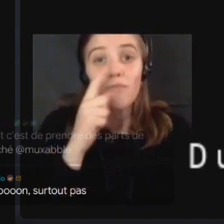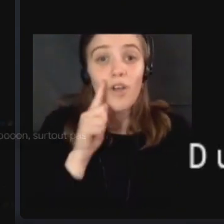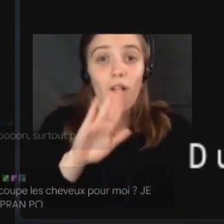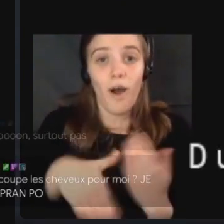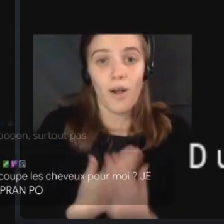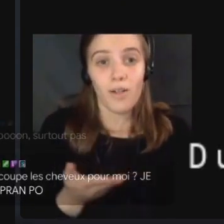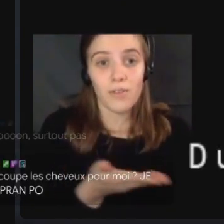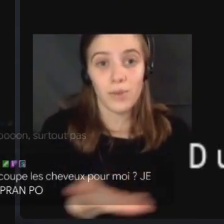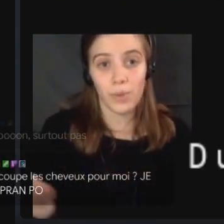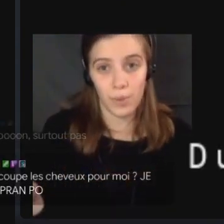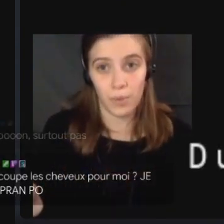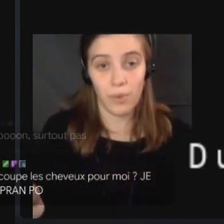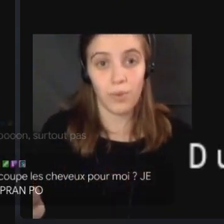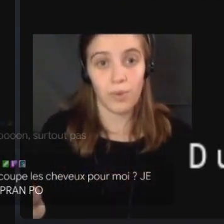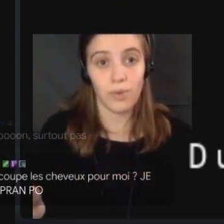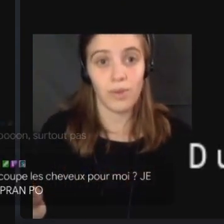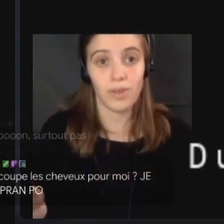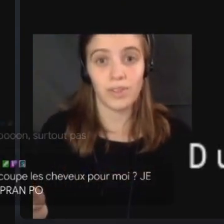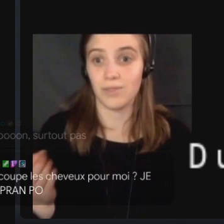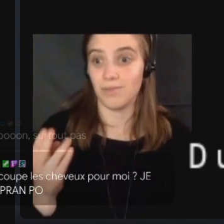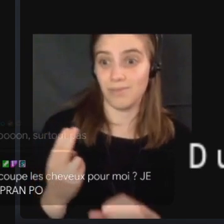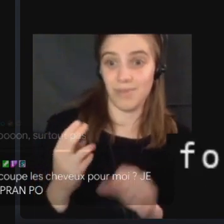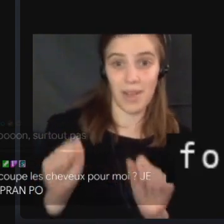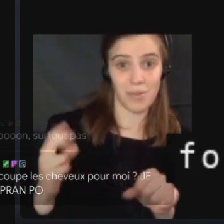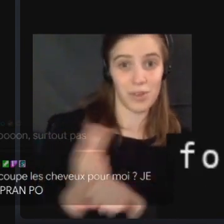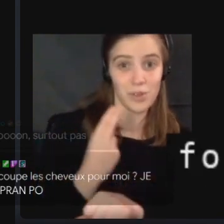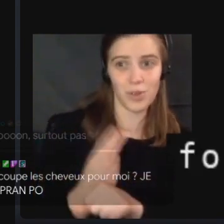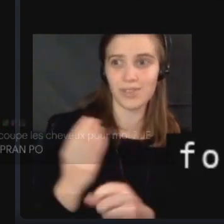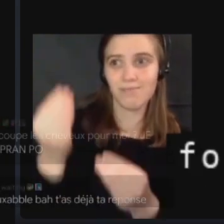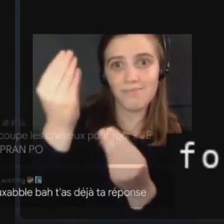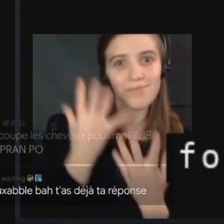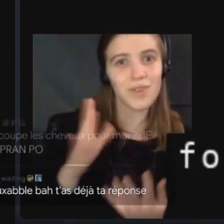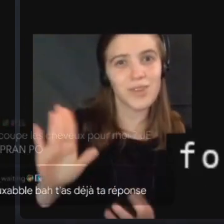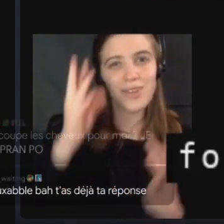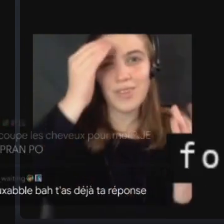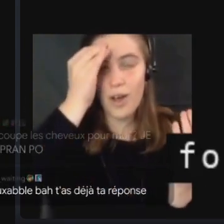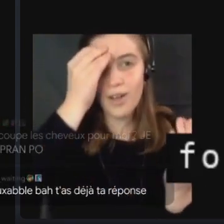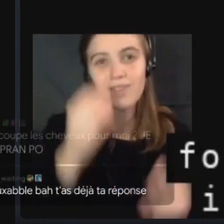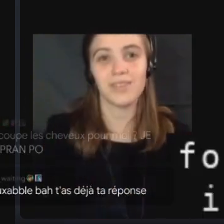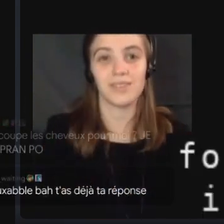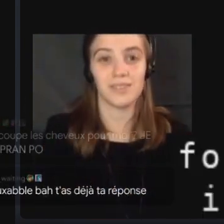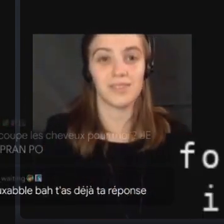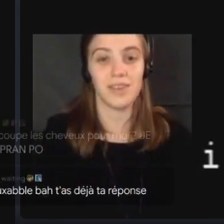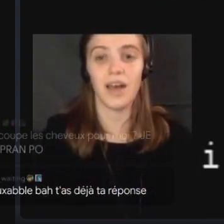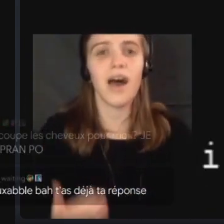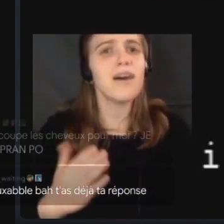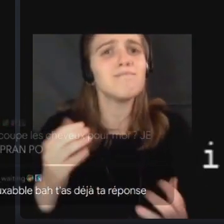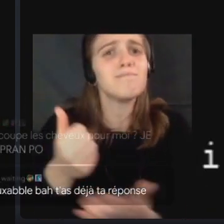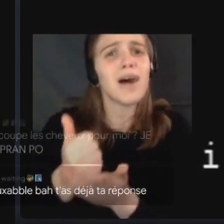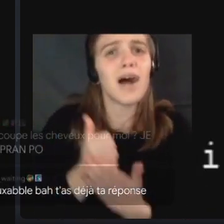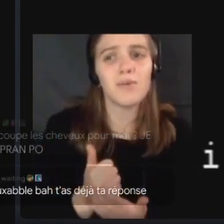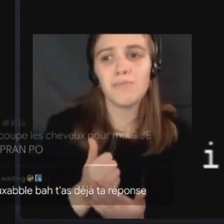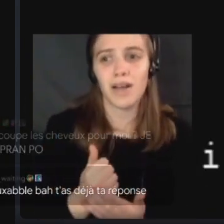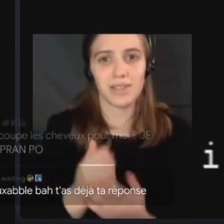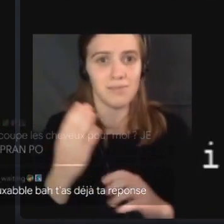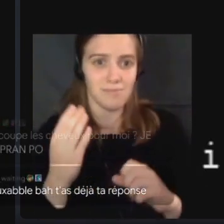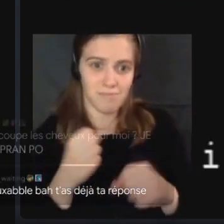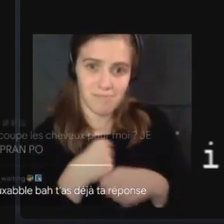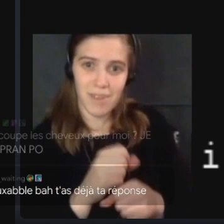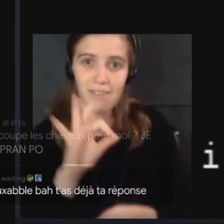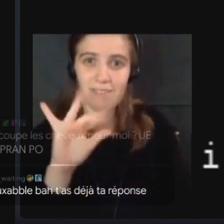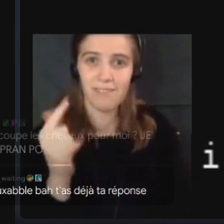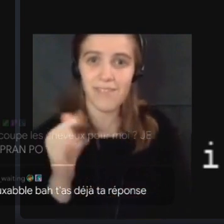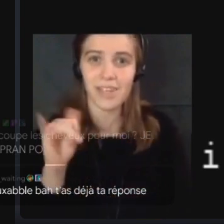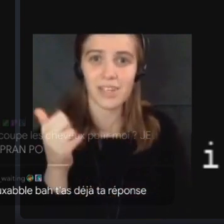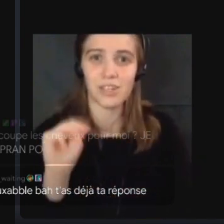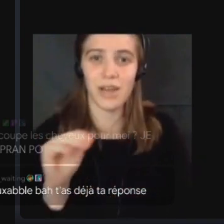to be able to use it and tell us what you think. Help us make FigJam the best place for you to jam with your team.